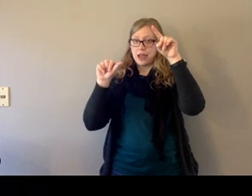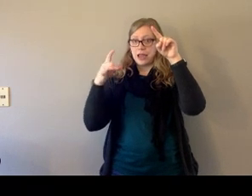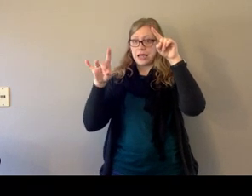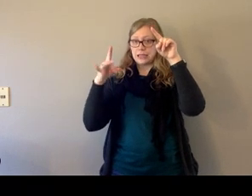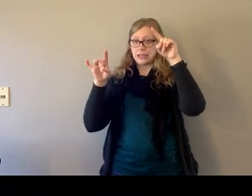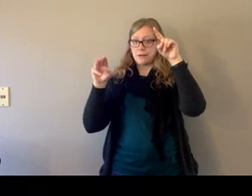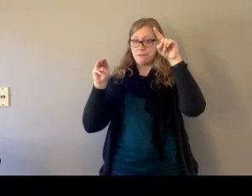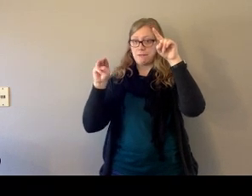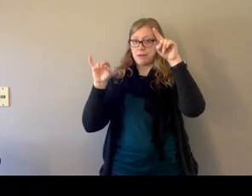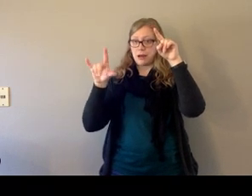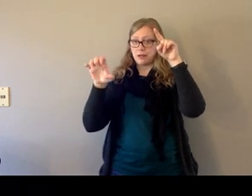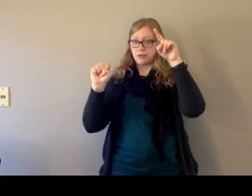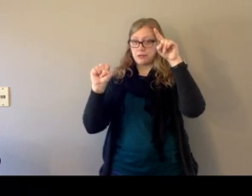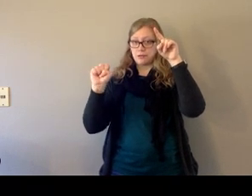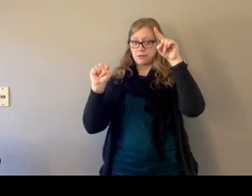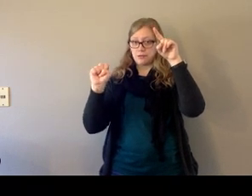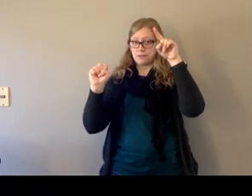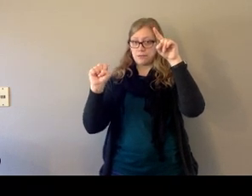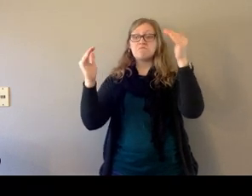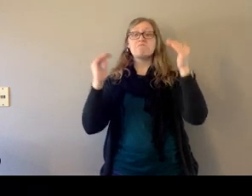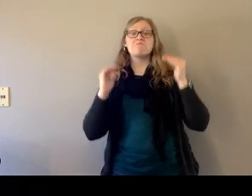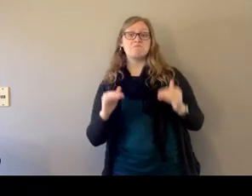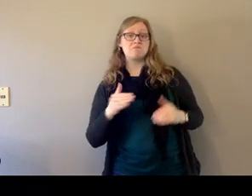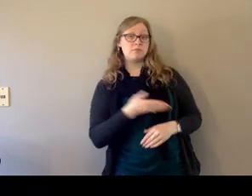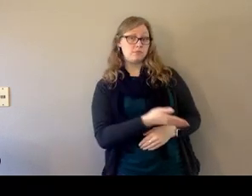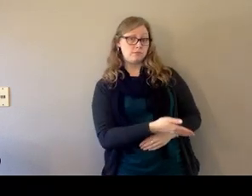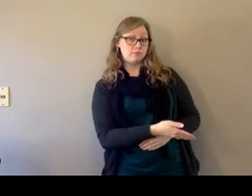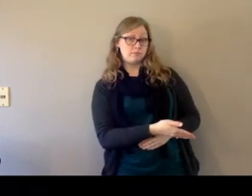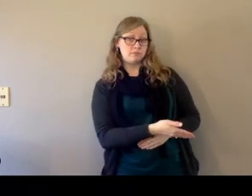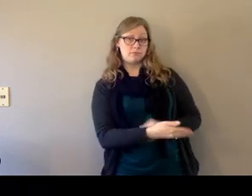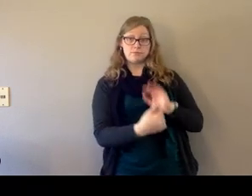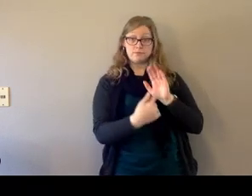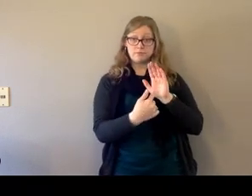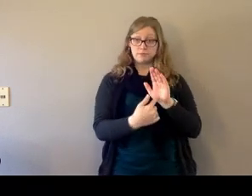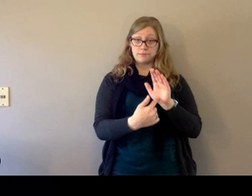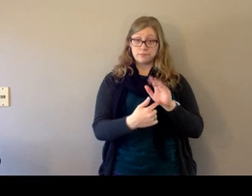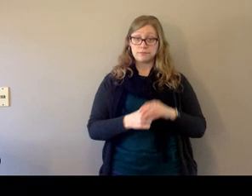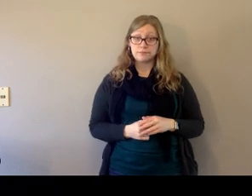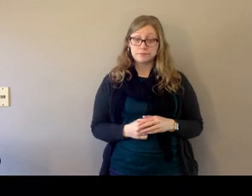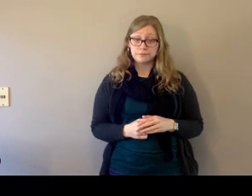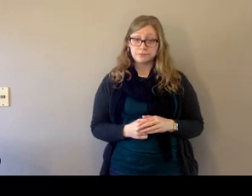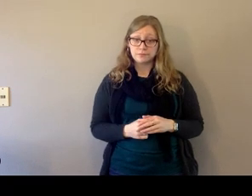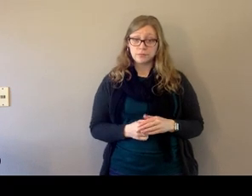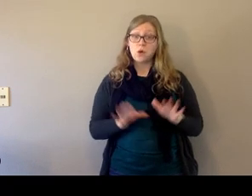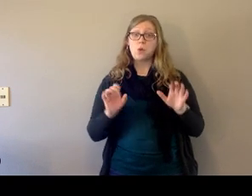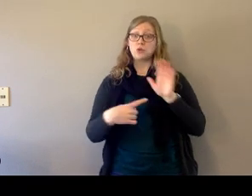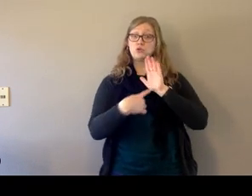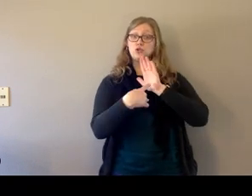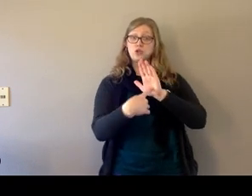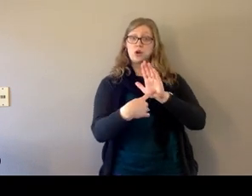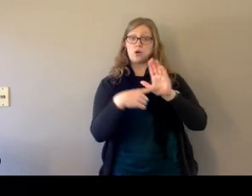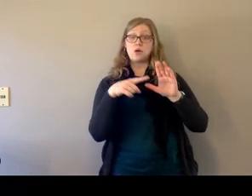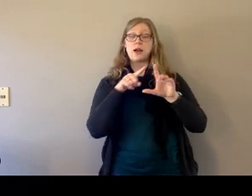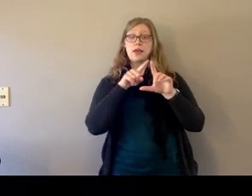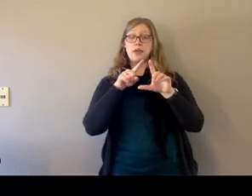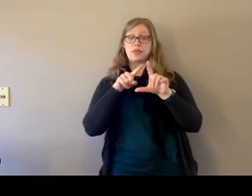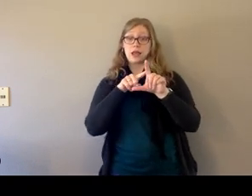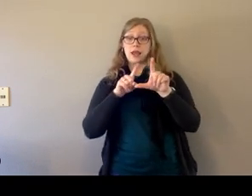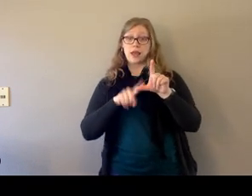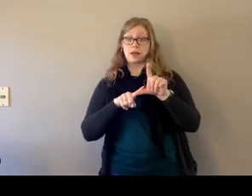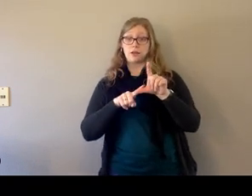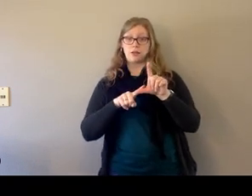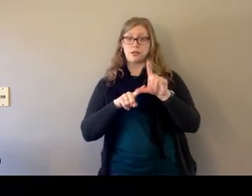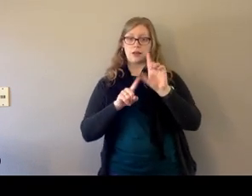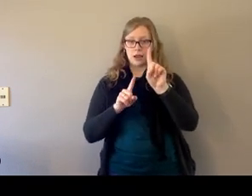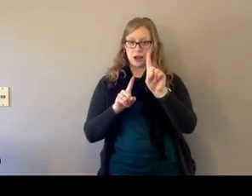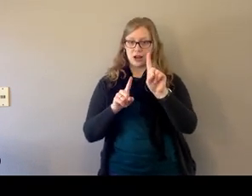Okay, so in this example, we want to show that this angle X, Y,